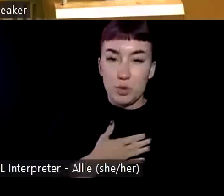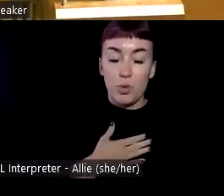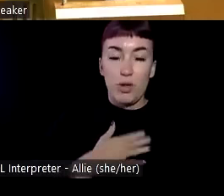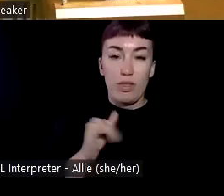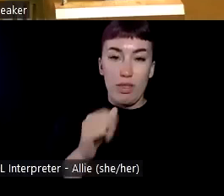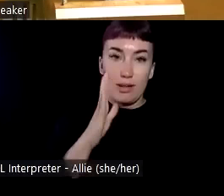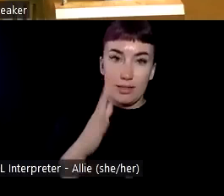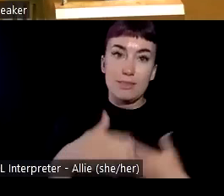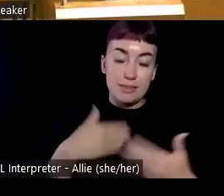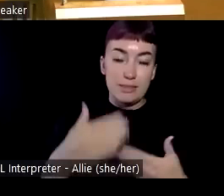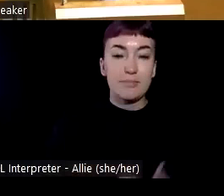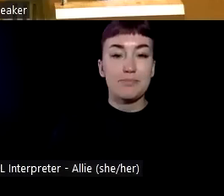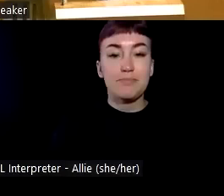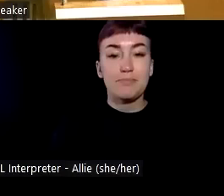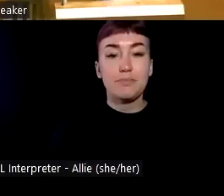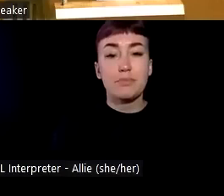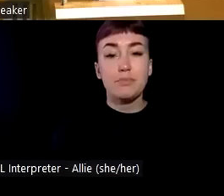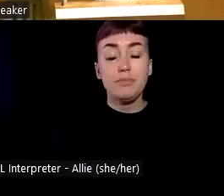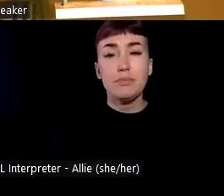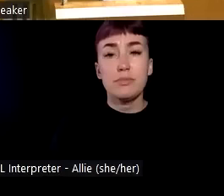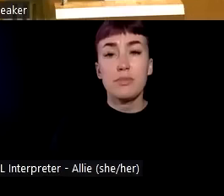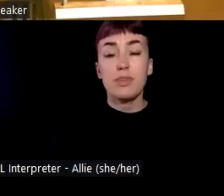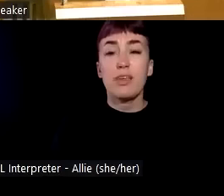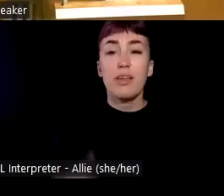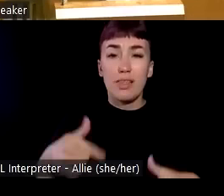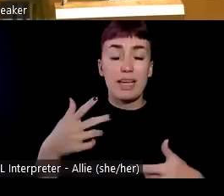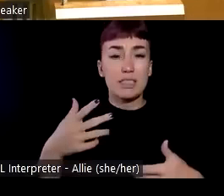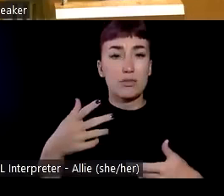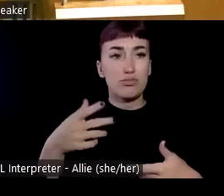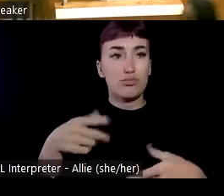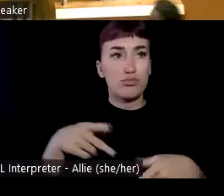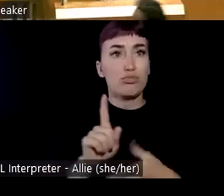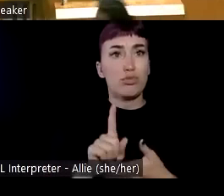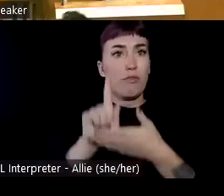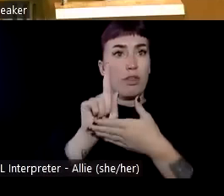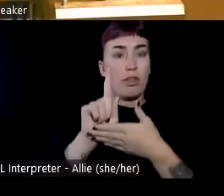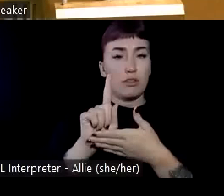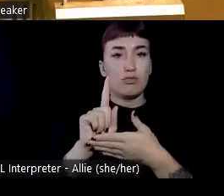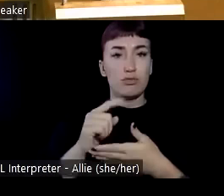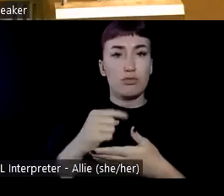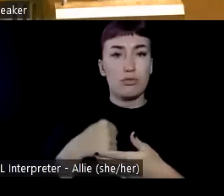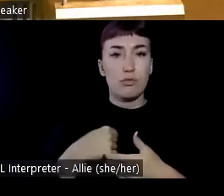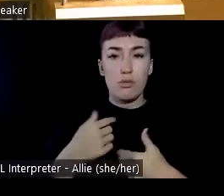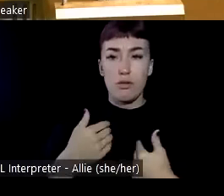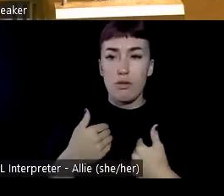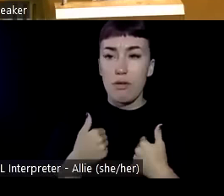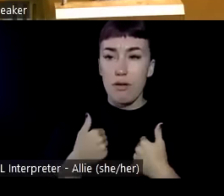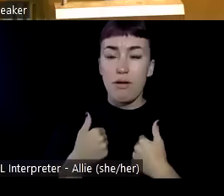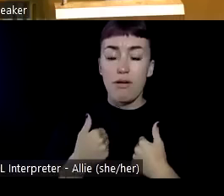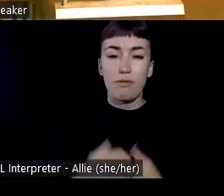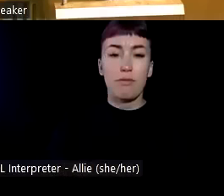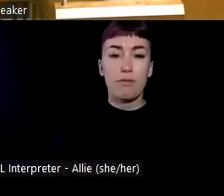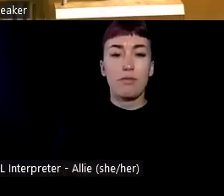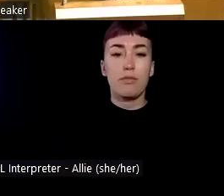So this kind of privilege that I had of getting this